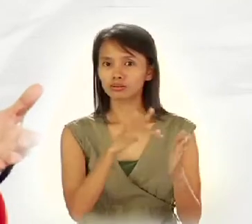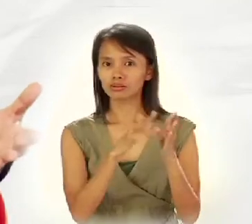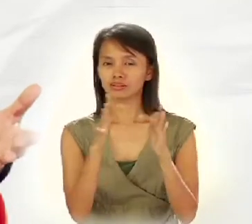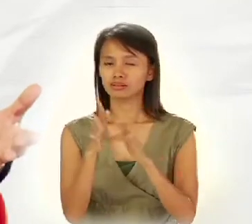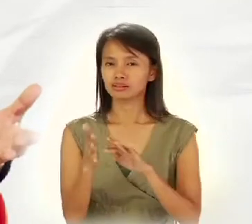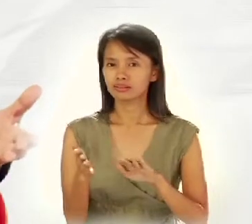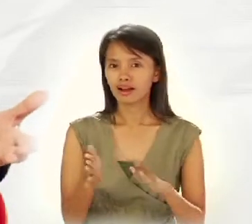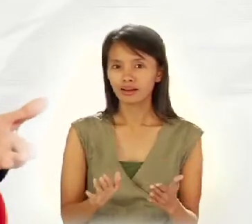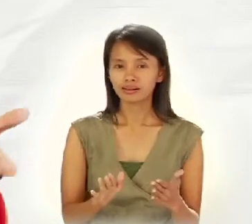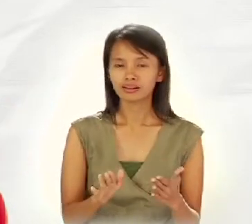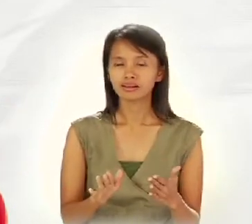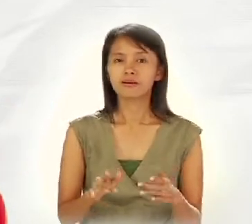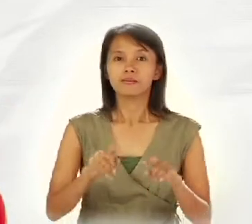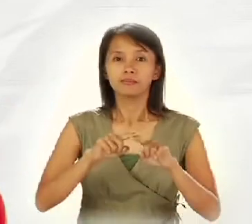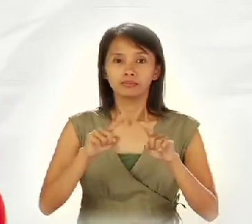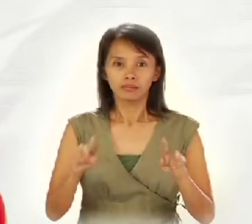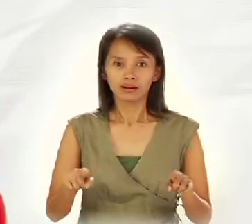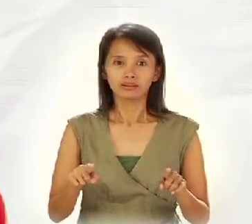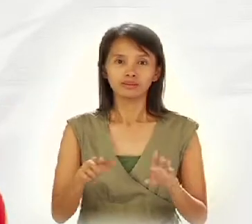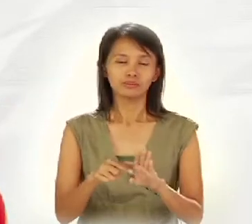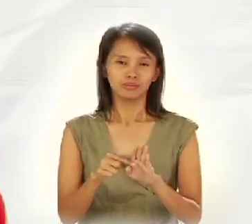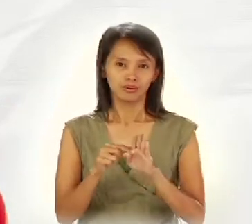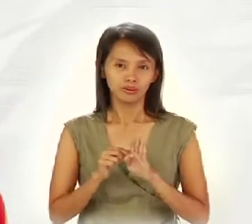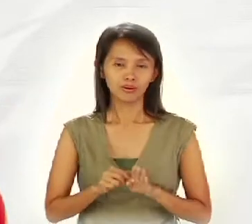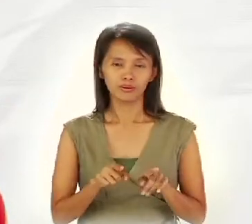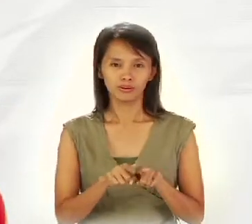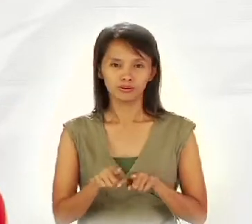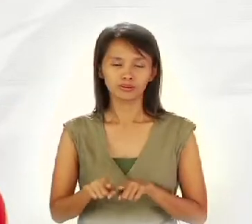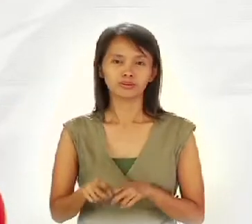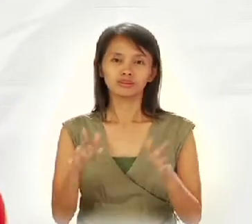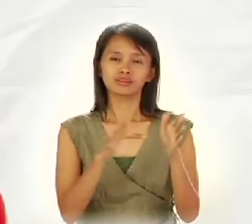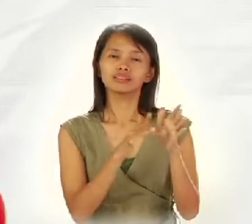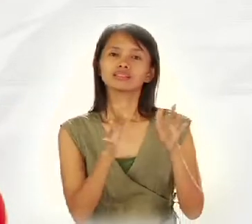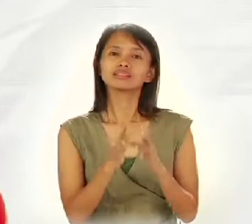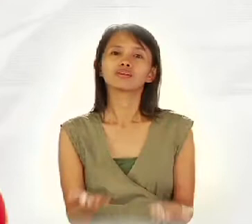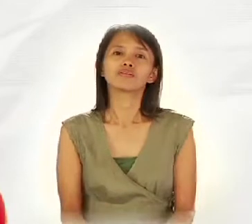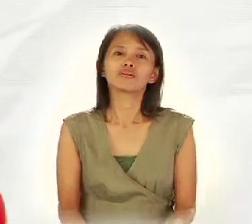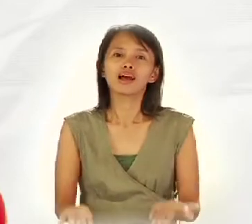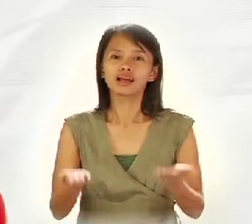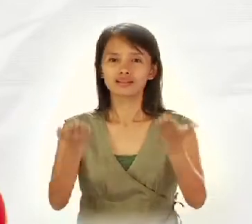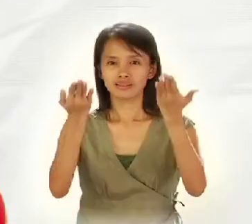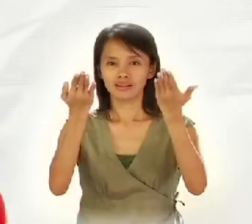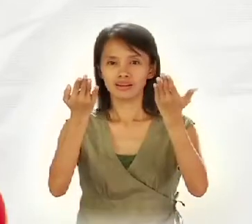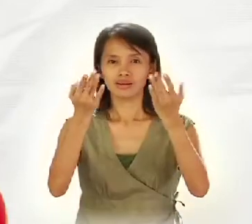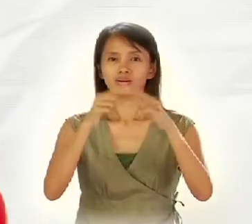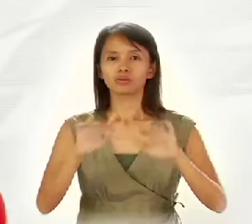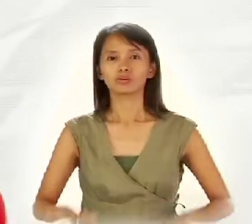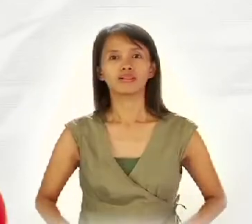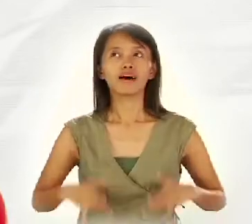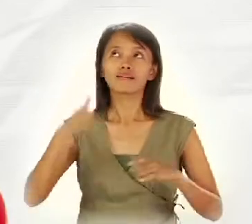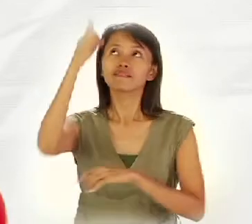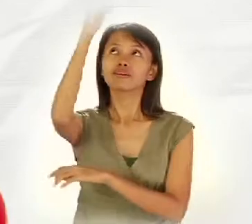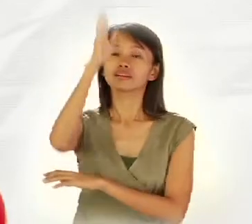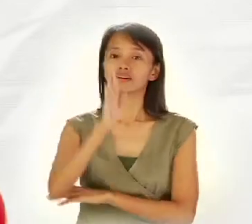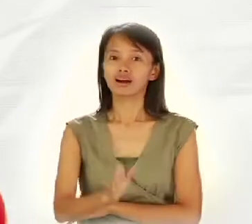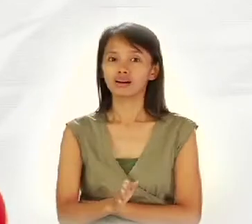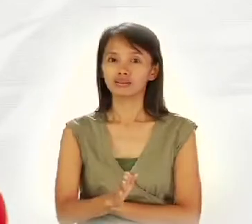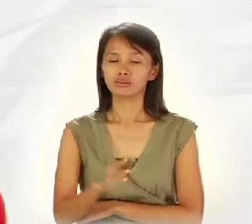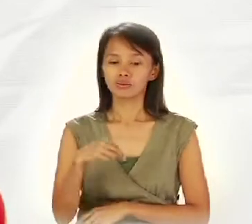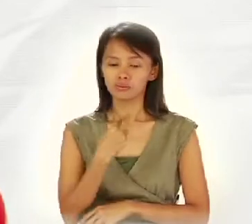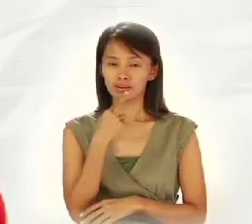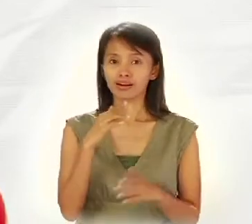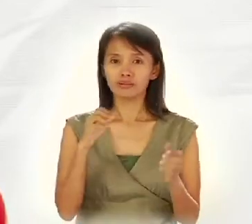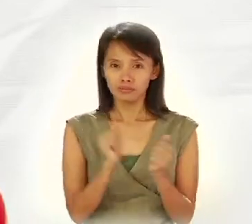Jesus' dying, we belong to Jesus' rising to life in God. We are in